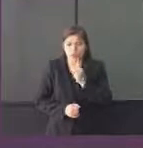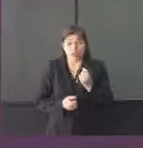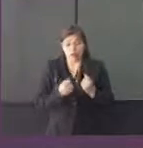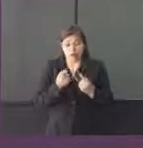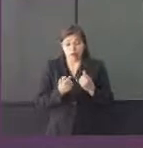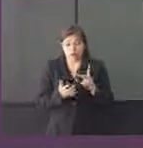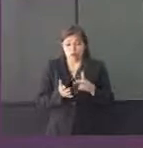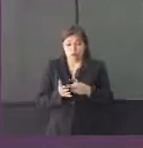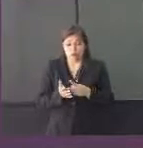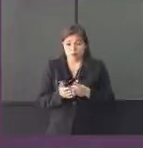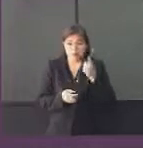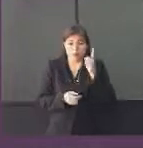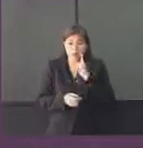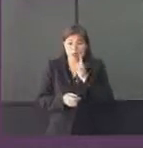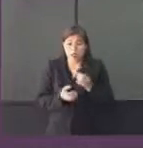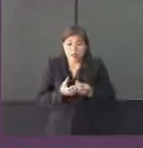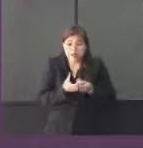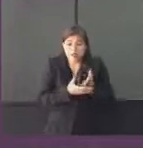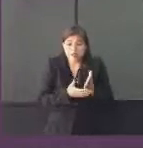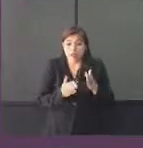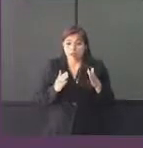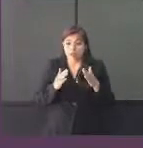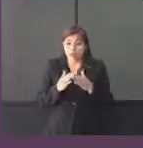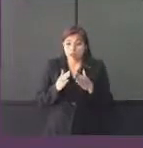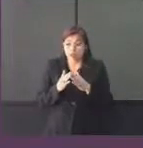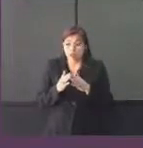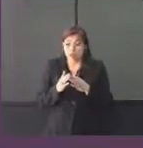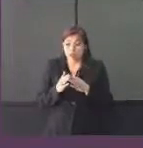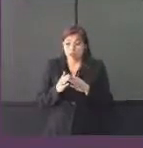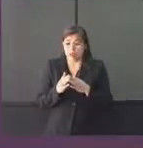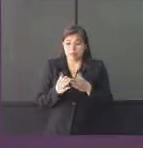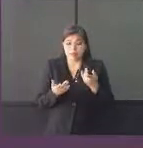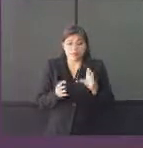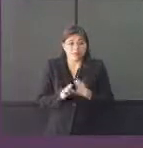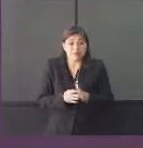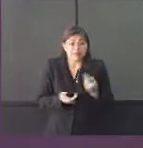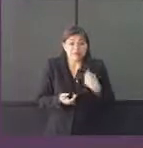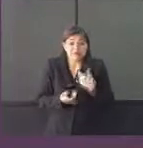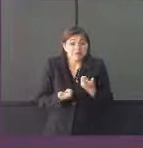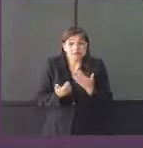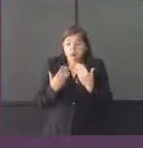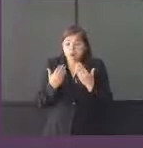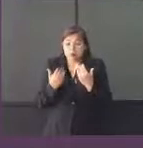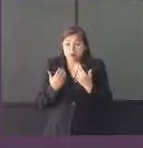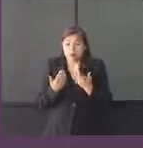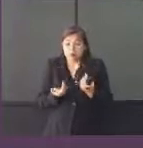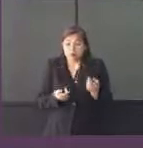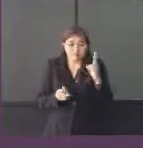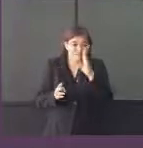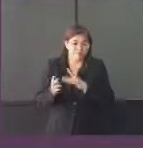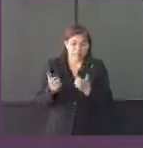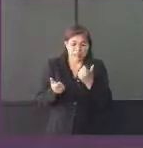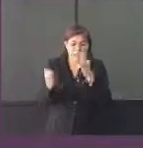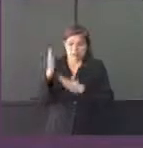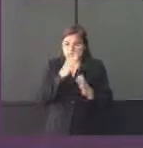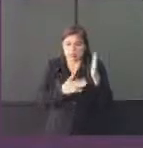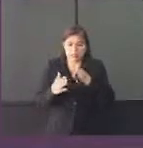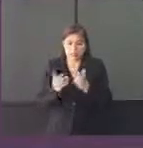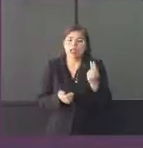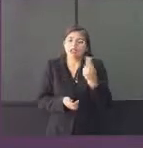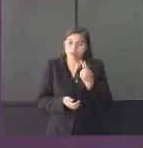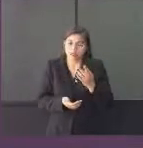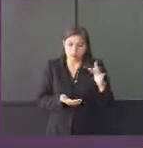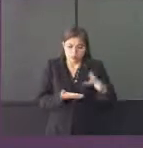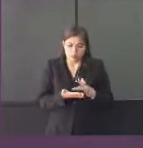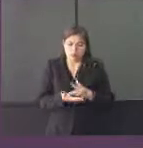because oftentimes women leave their houses with nothing at all. So we